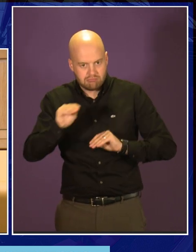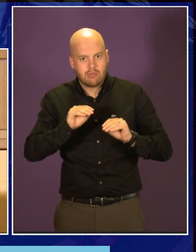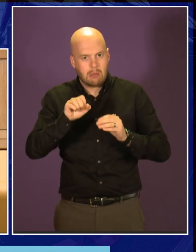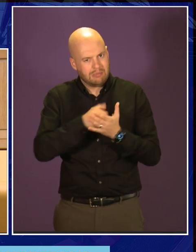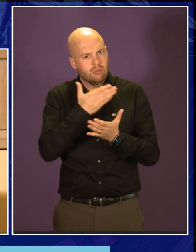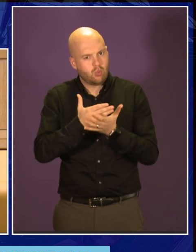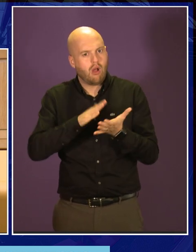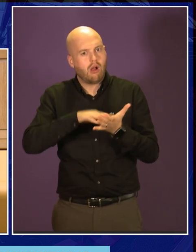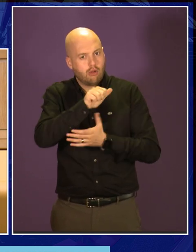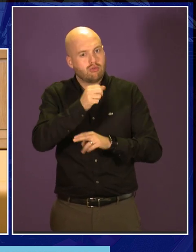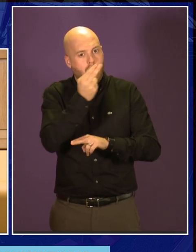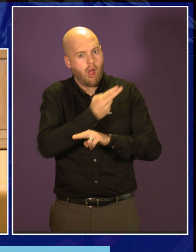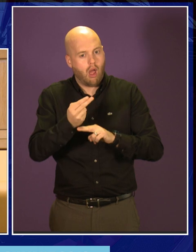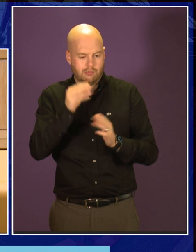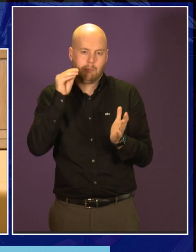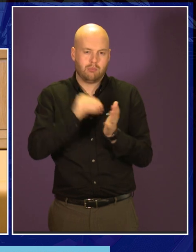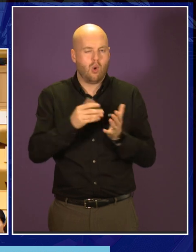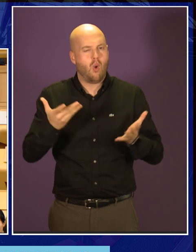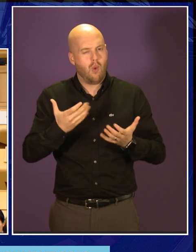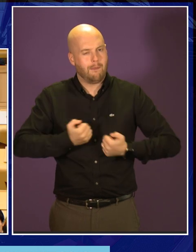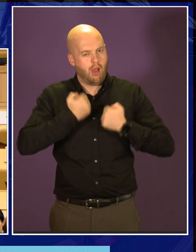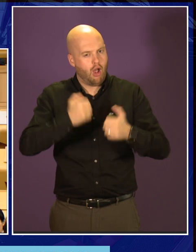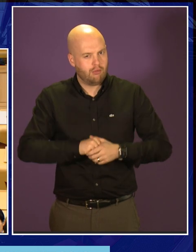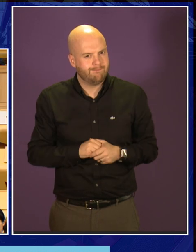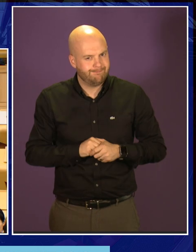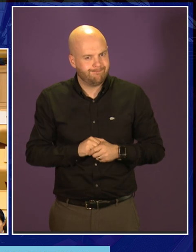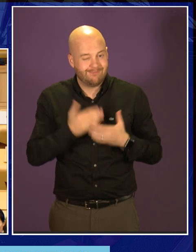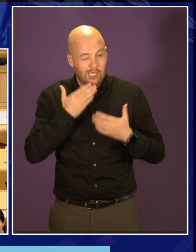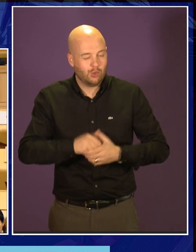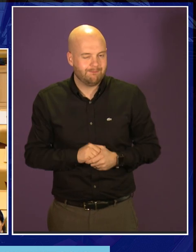art where they belong. Thank you very much.